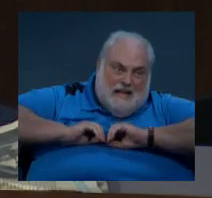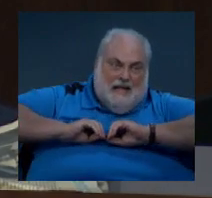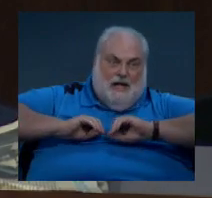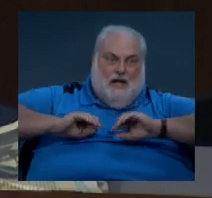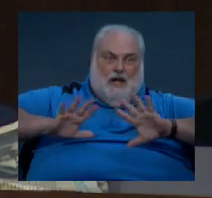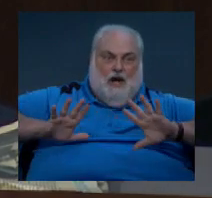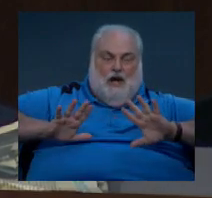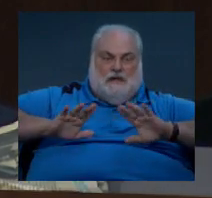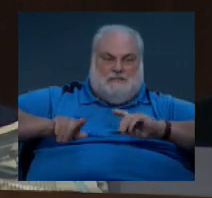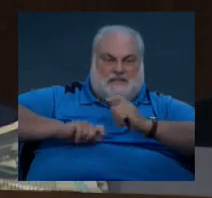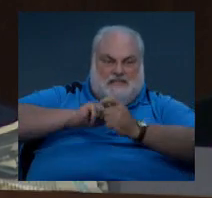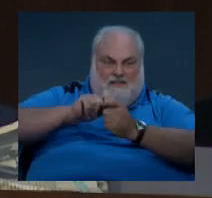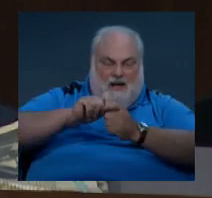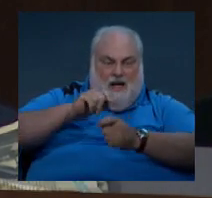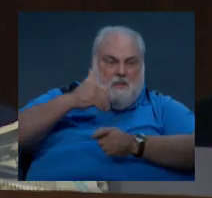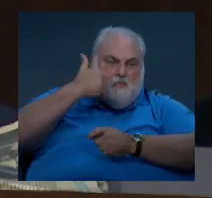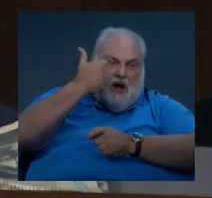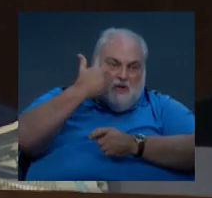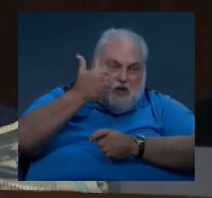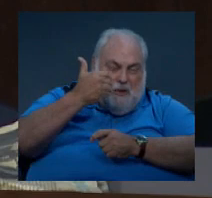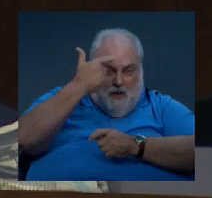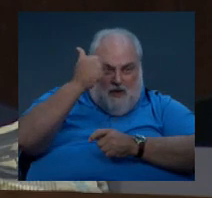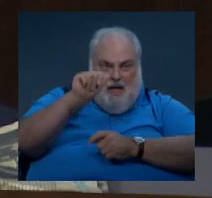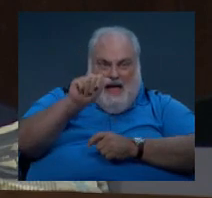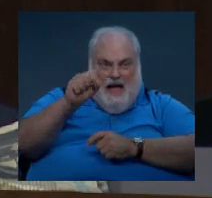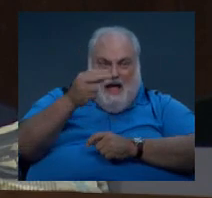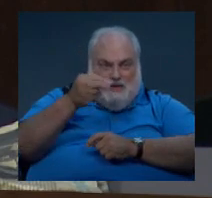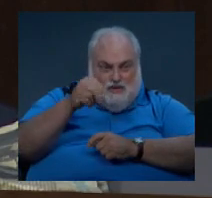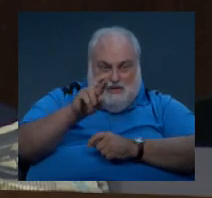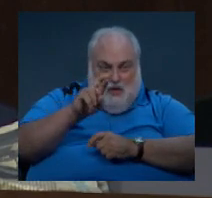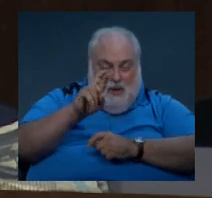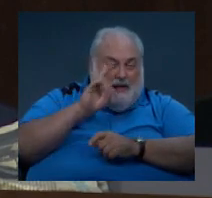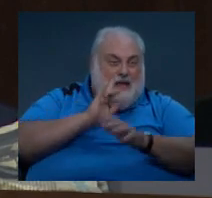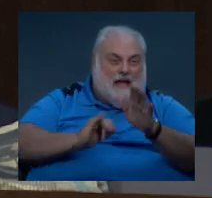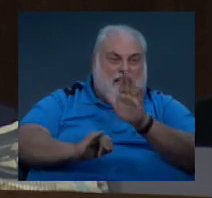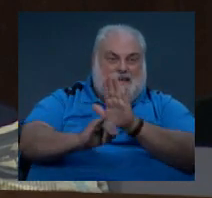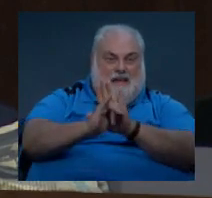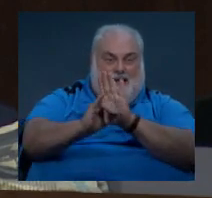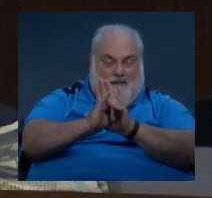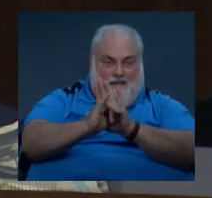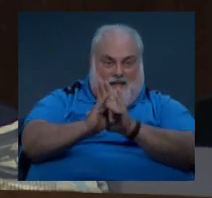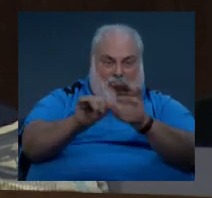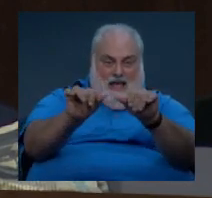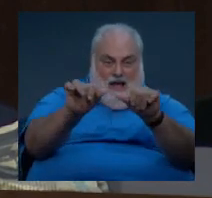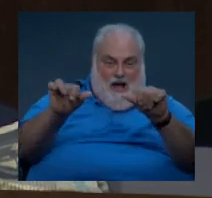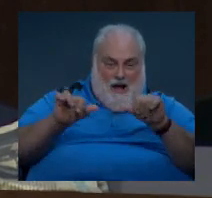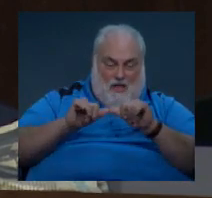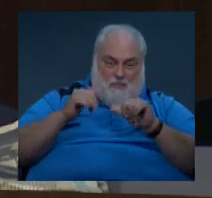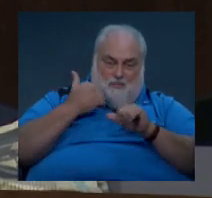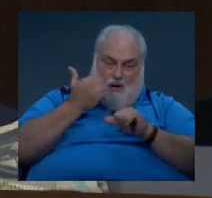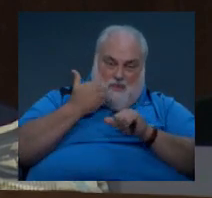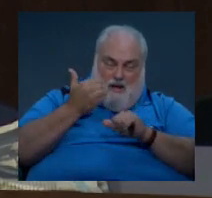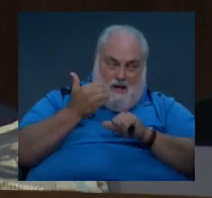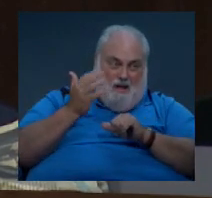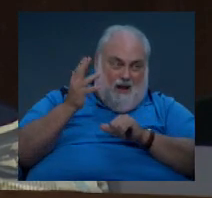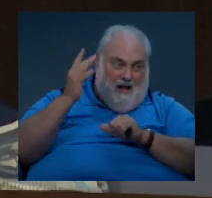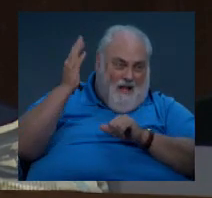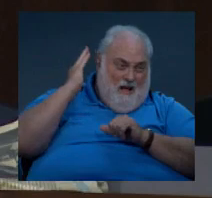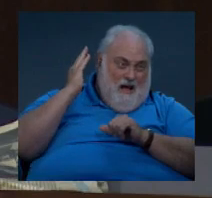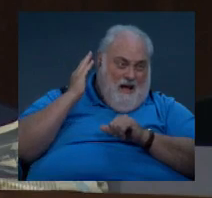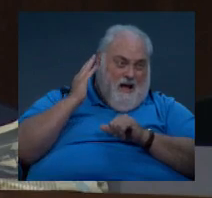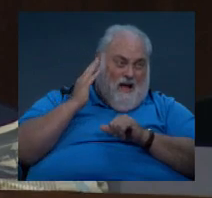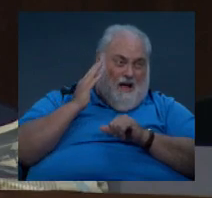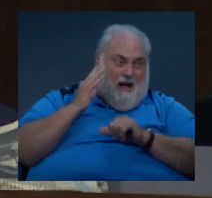to prostitution, because Asher was named, it was identified as an area for prostitution, and lands back in terms of